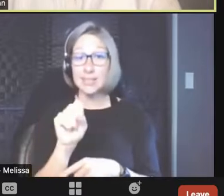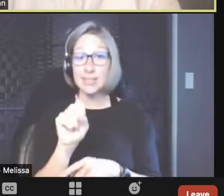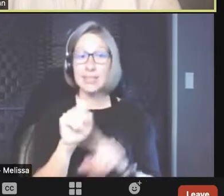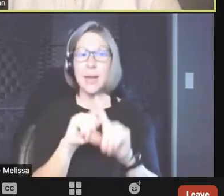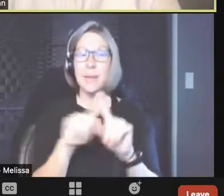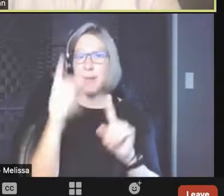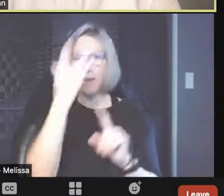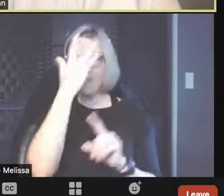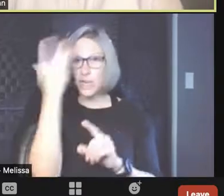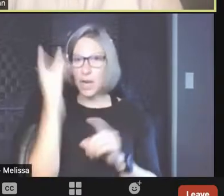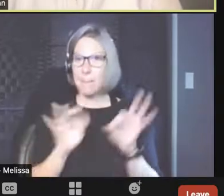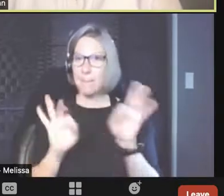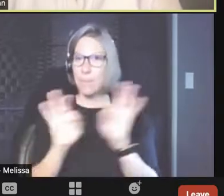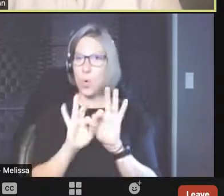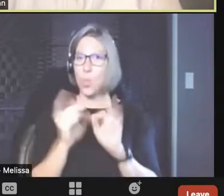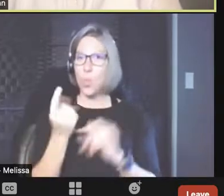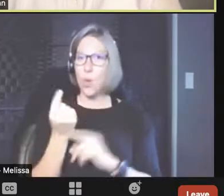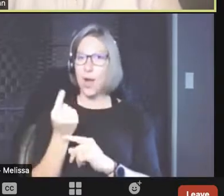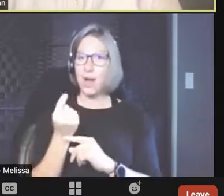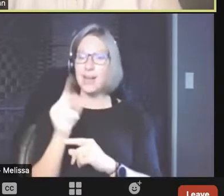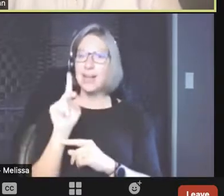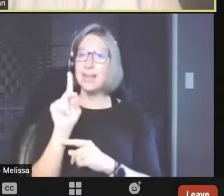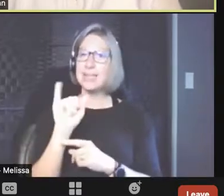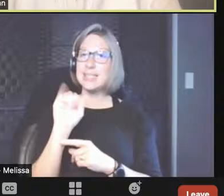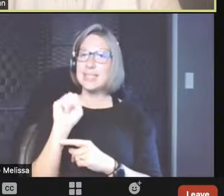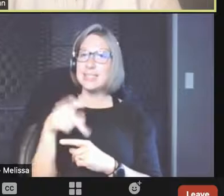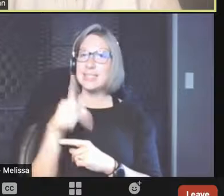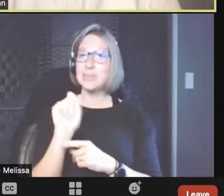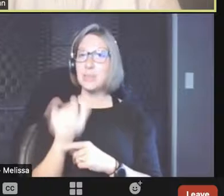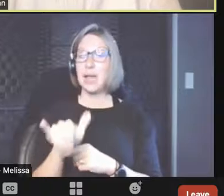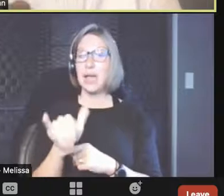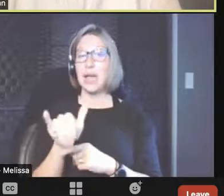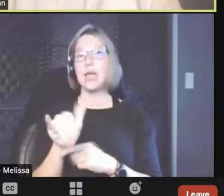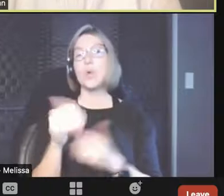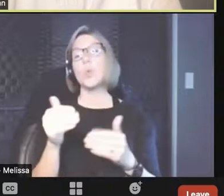important, which is the display, and the display matters.